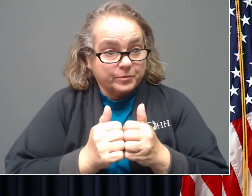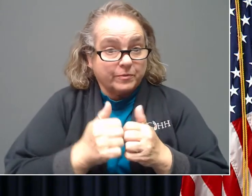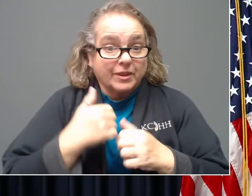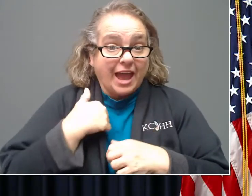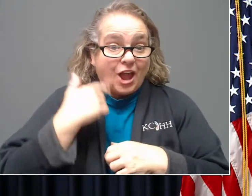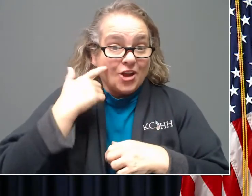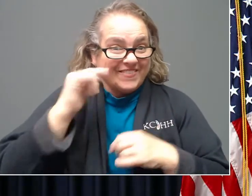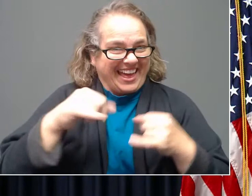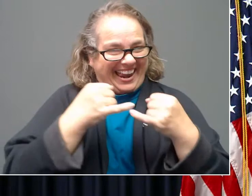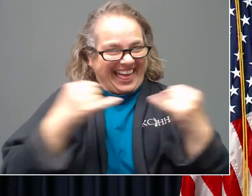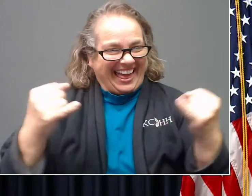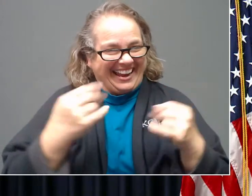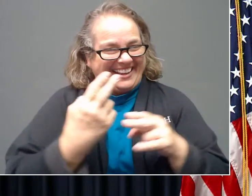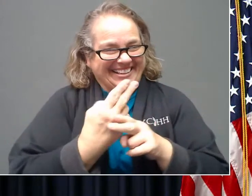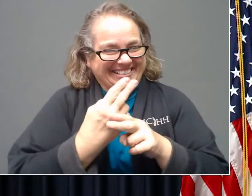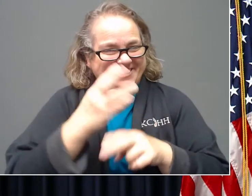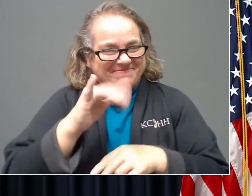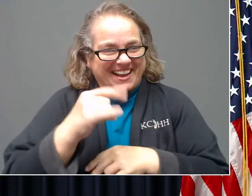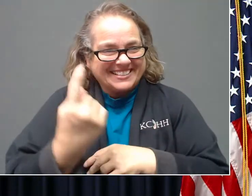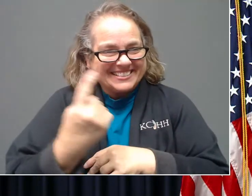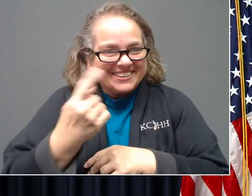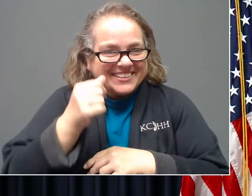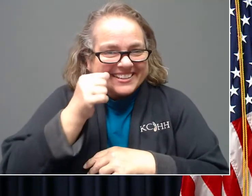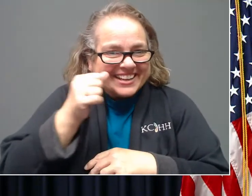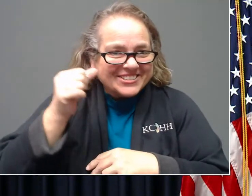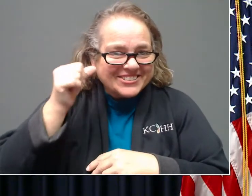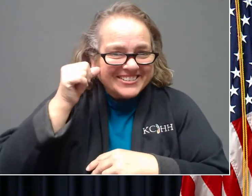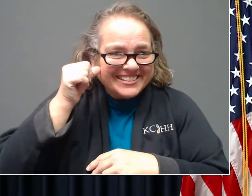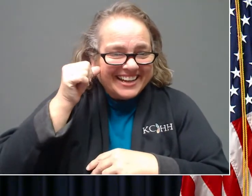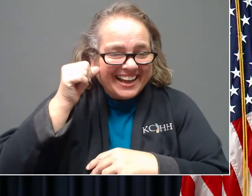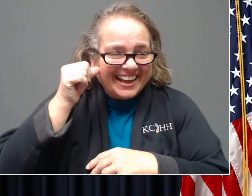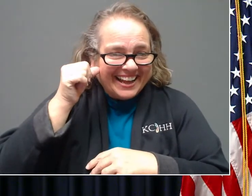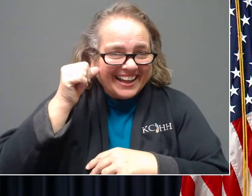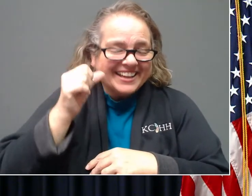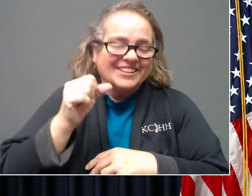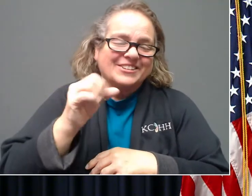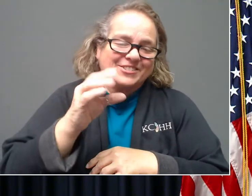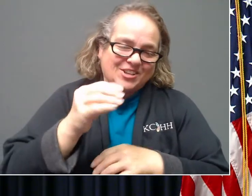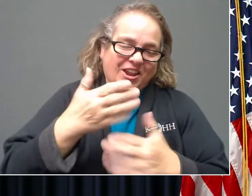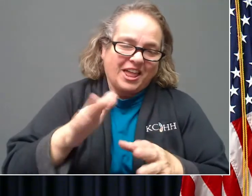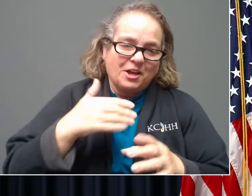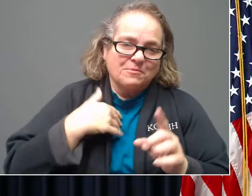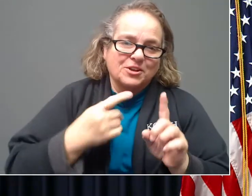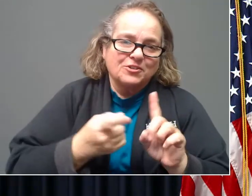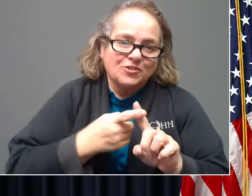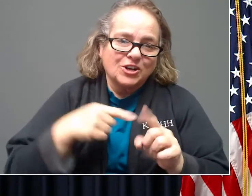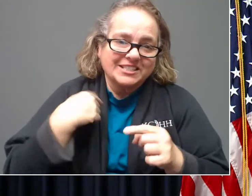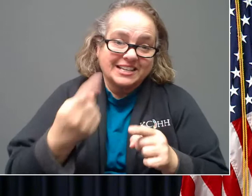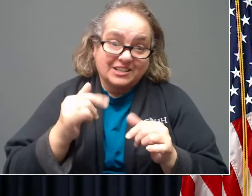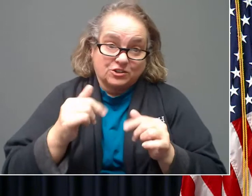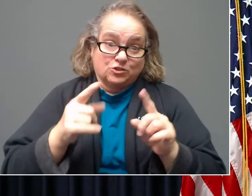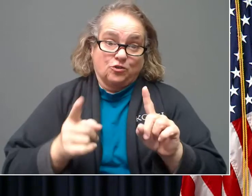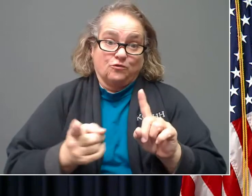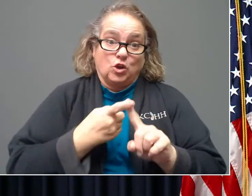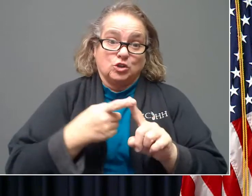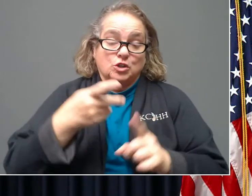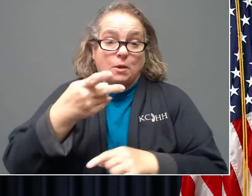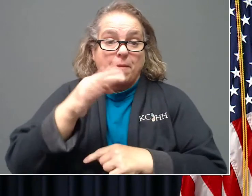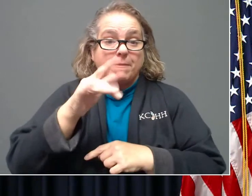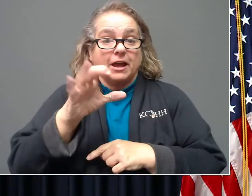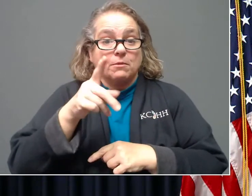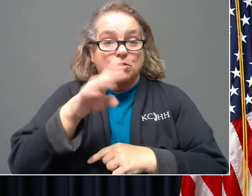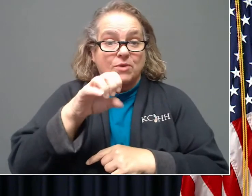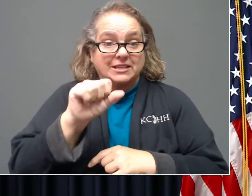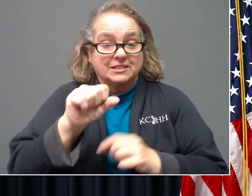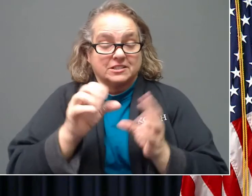by somebody just yesterday. So let me first, since this is the first public press conference that we've